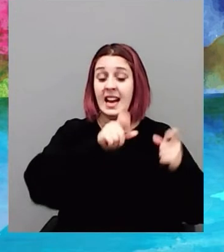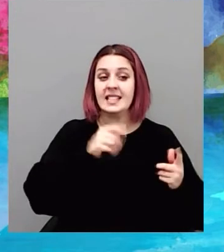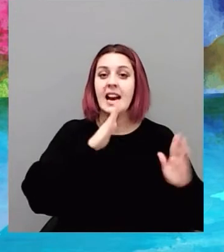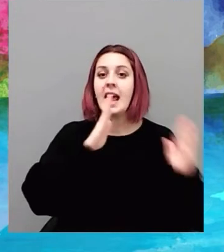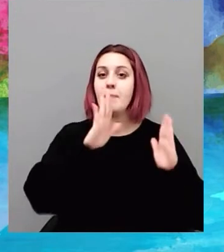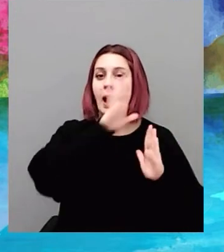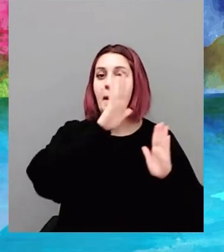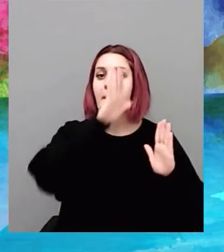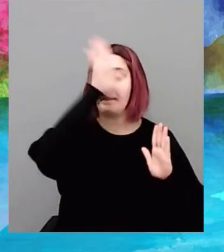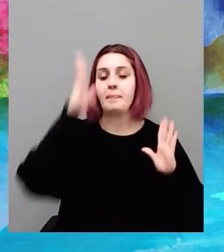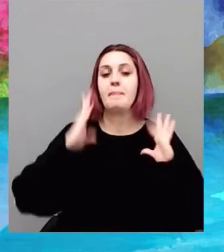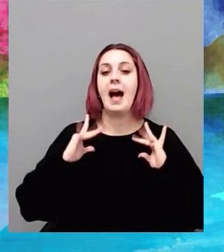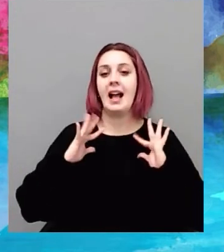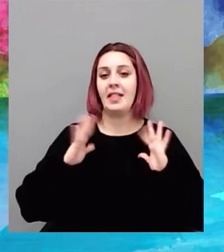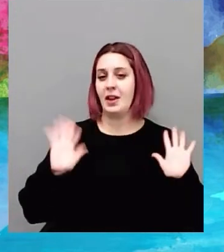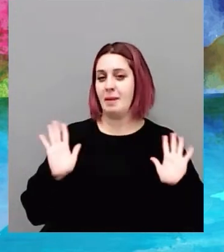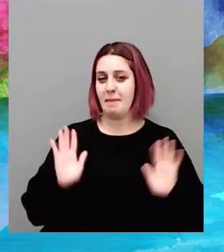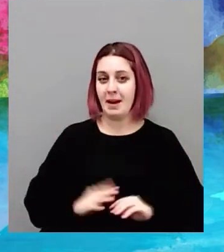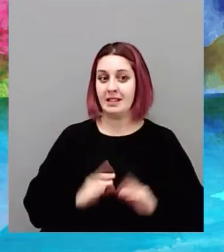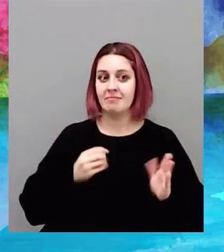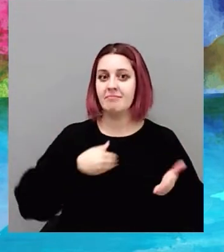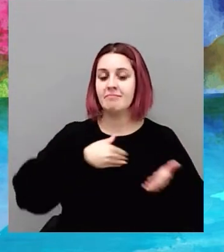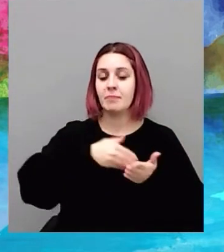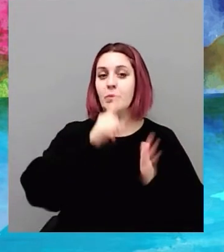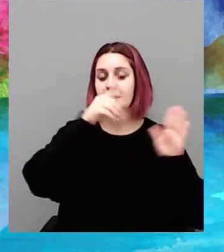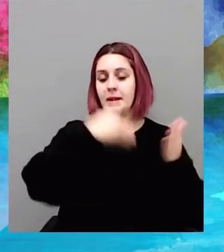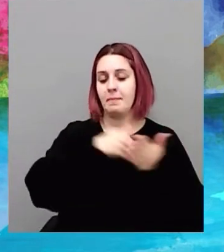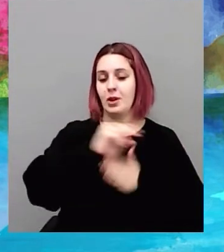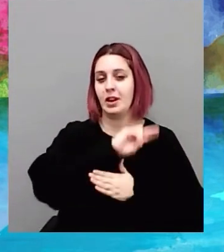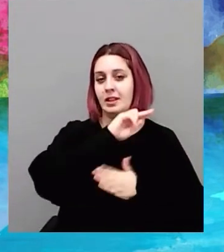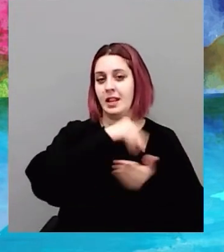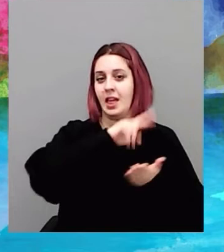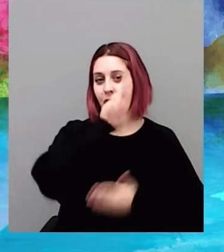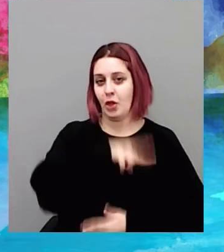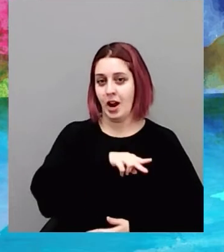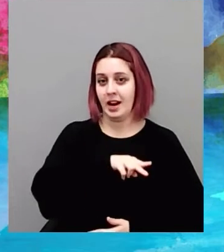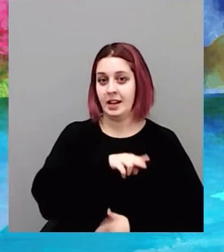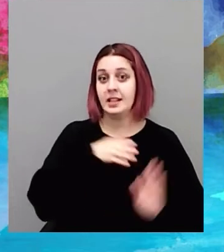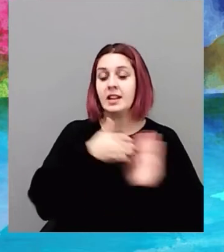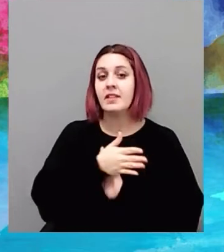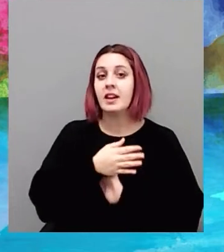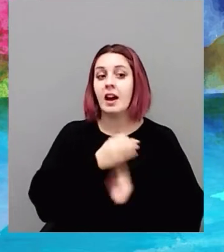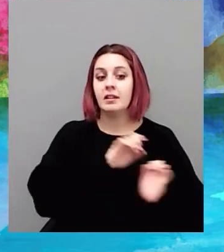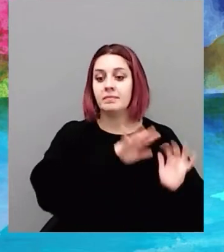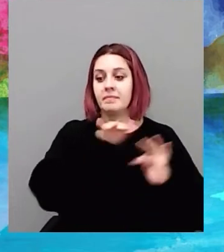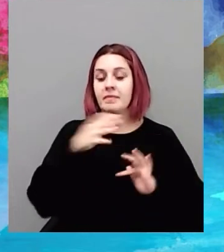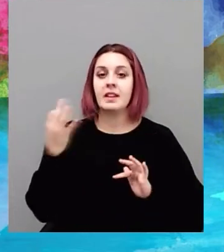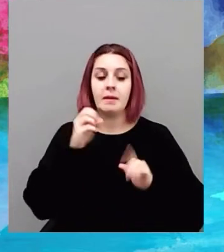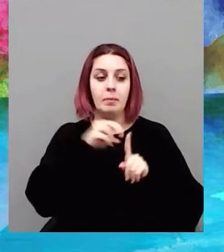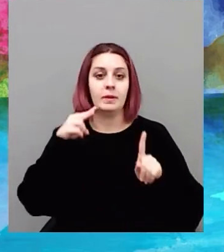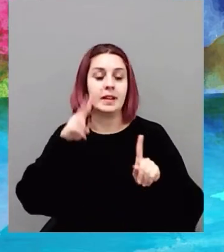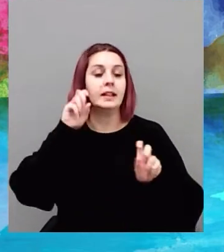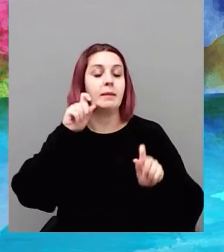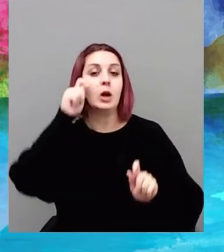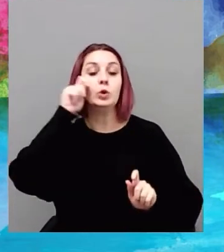accessibility because it's an important point to develop. We also know that in Europe, there are 36 million people